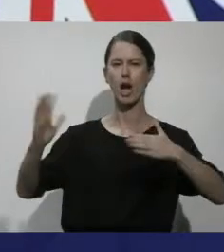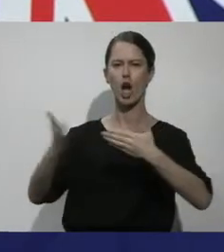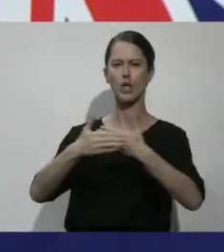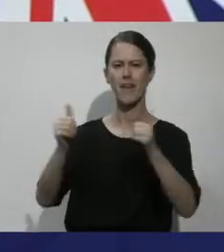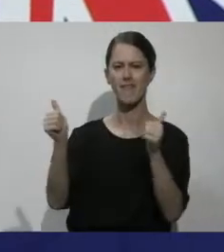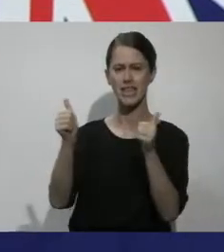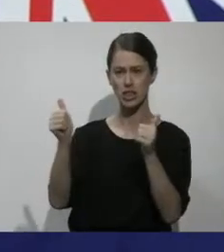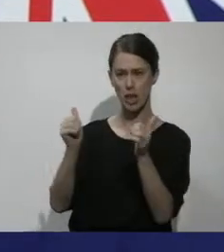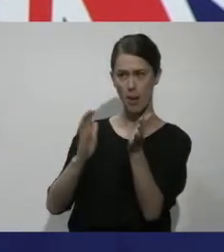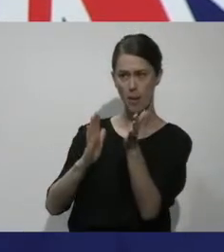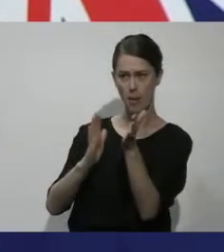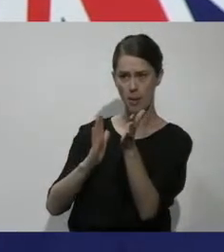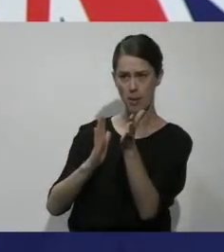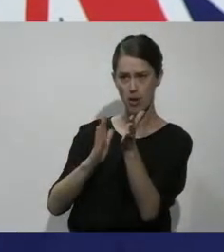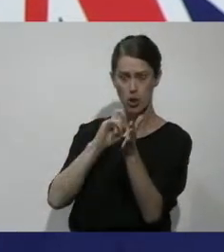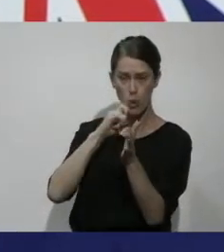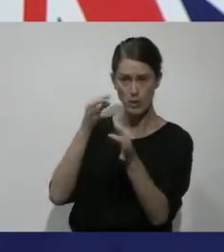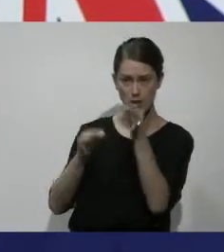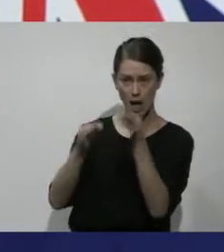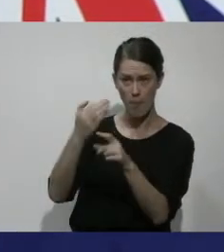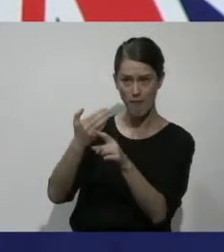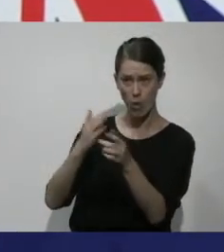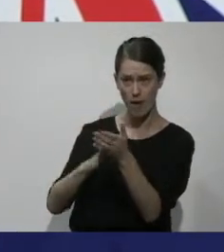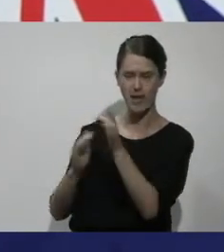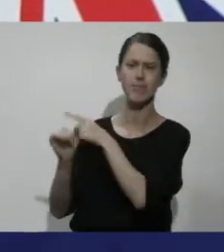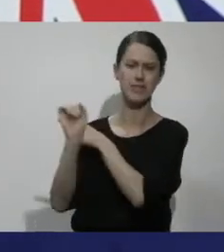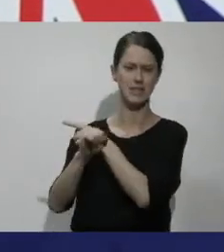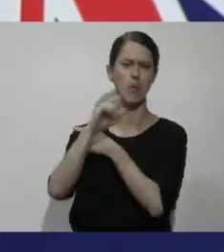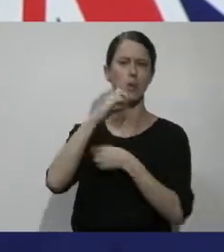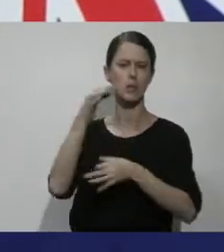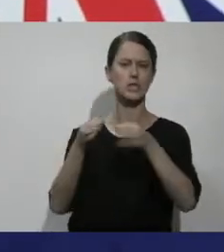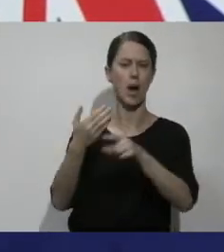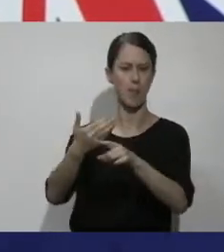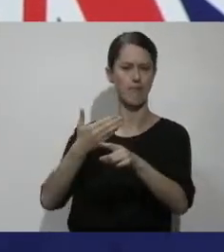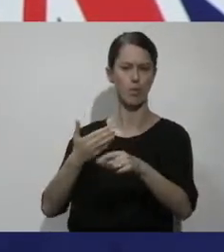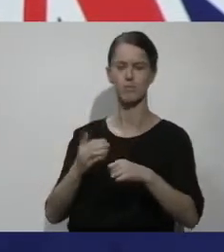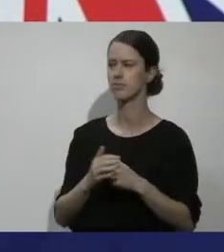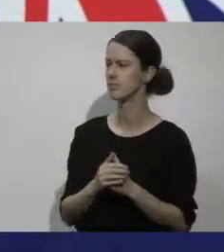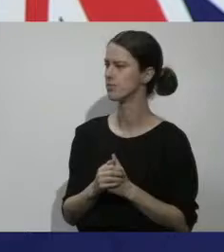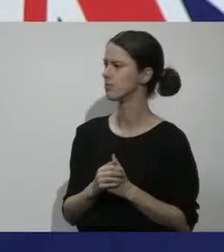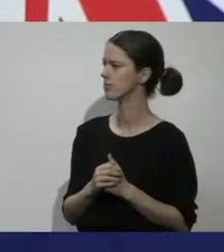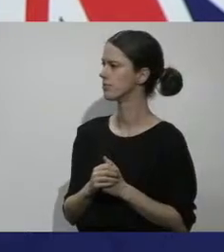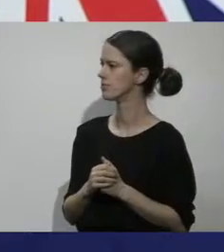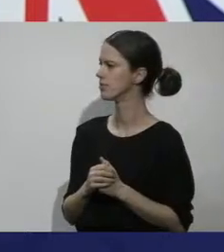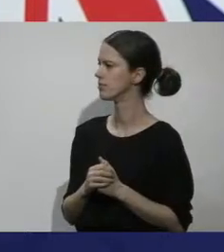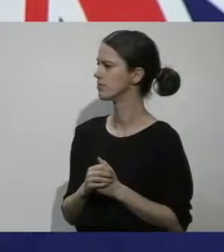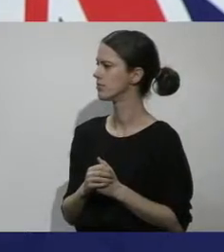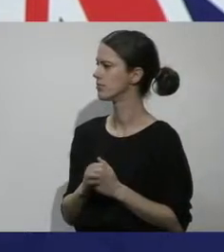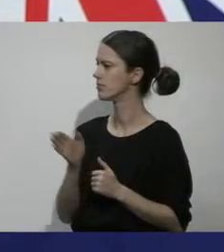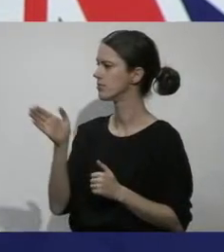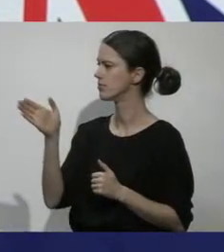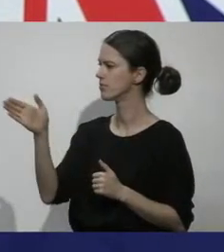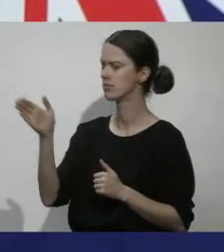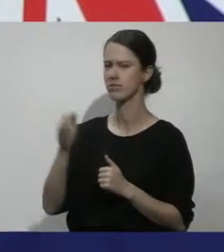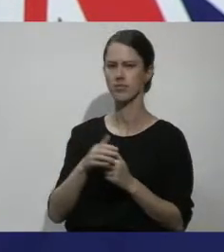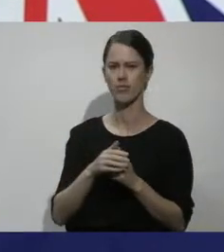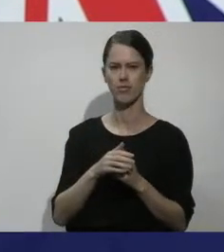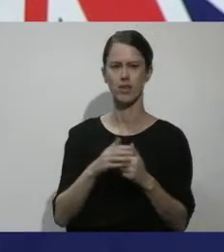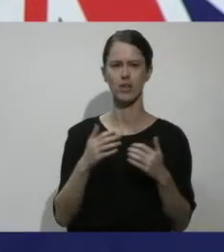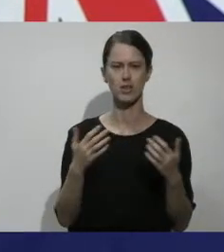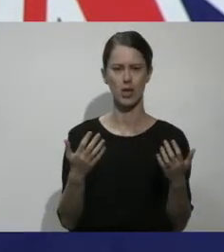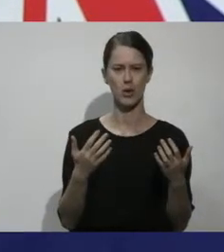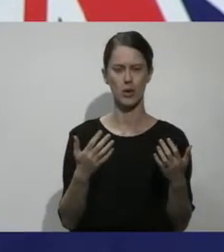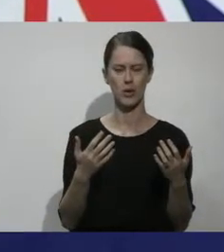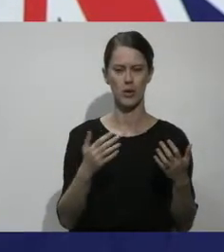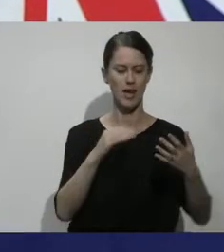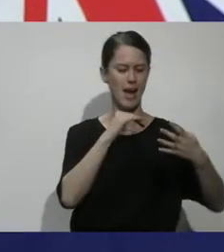something you will make a decision on before Monday morning? Of course, yes. So what happens to the rest of the country when Auckland moves